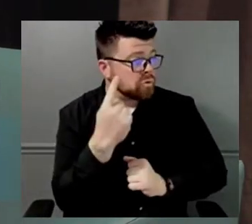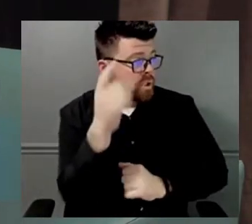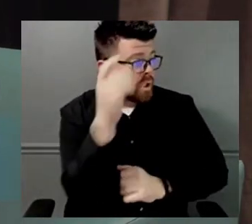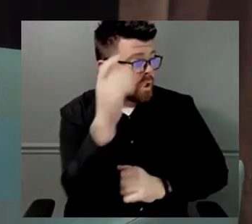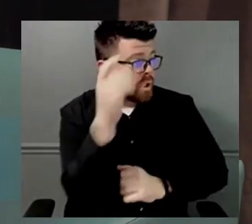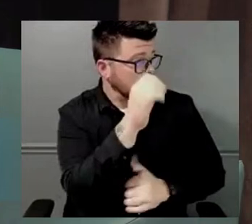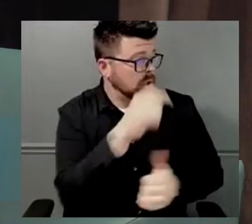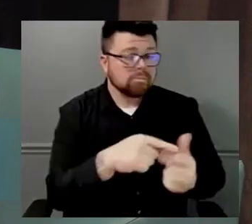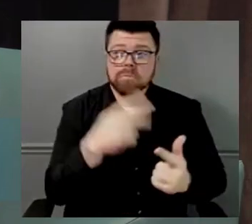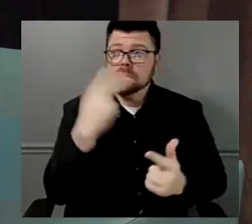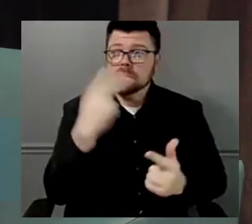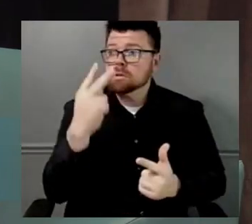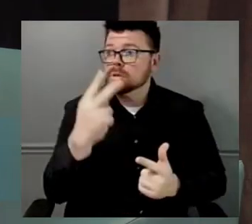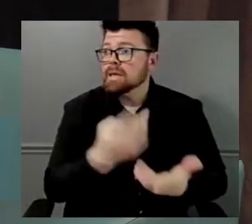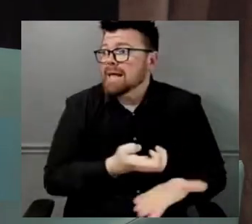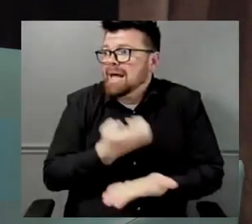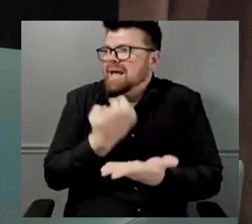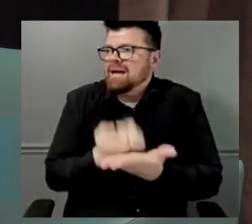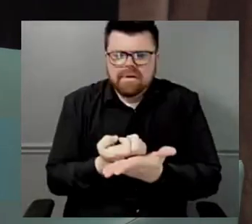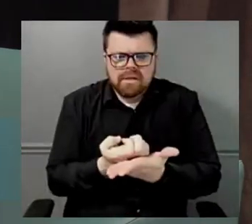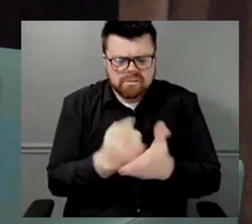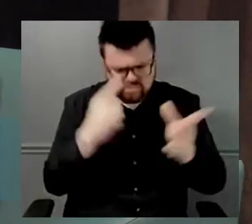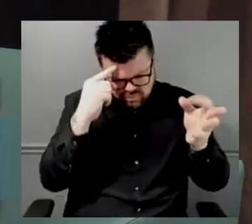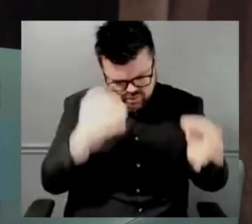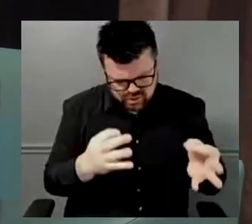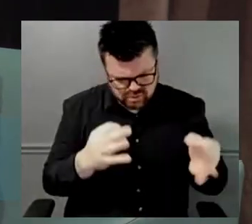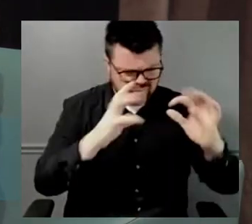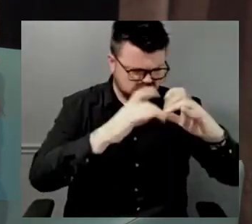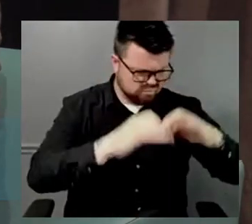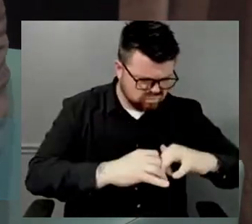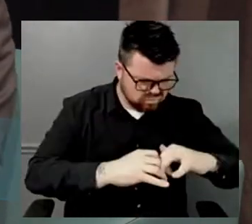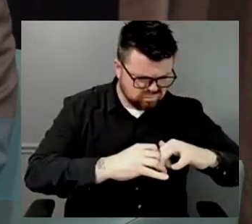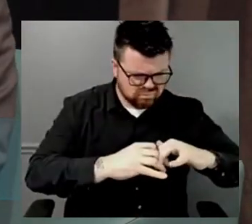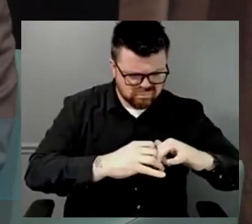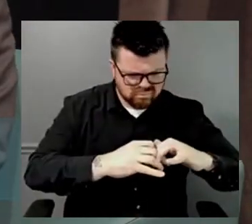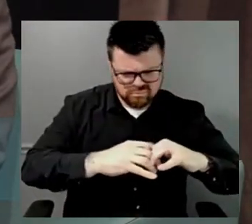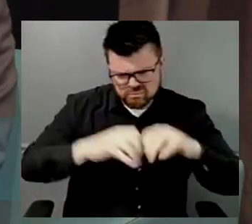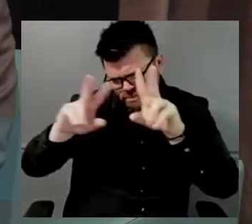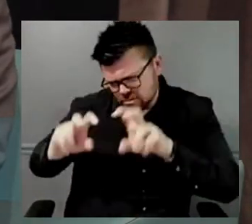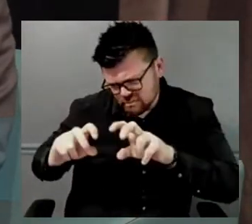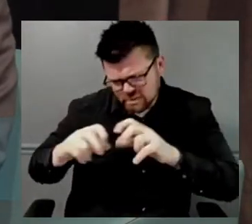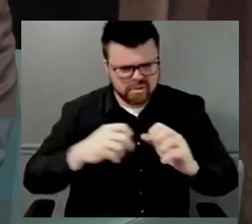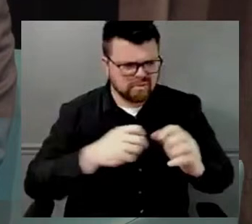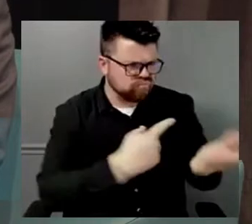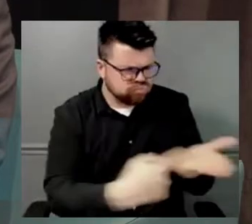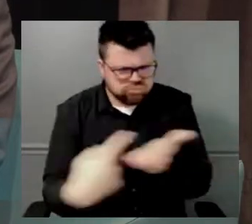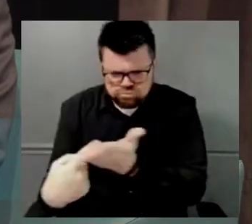evidence of the ways in which you've thought about things and argued things productively.